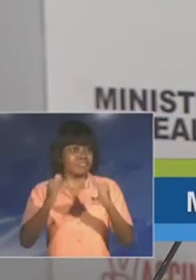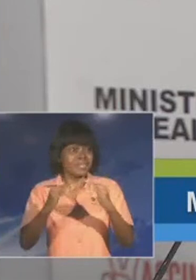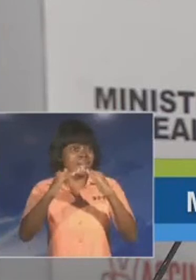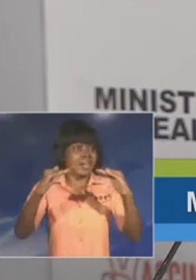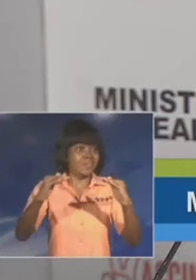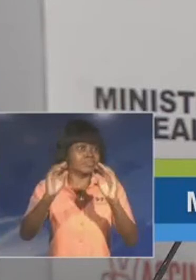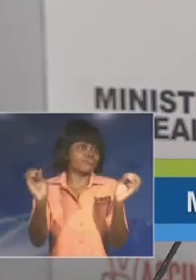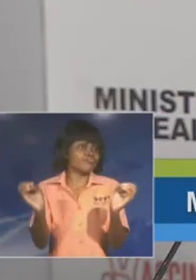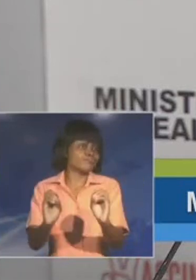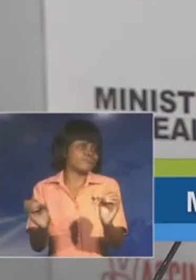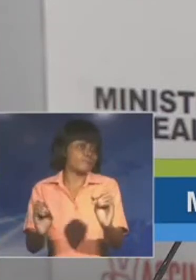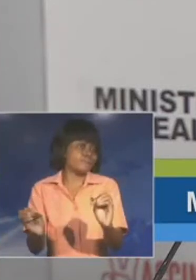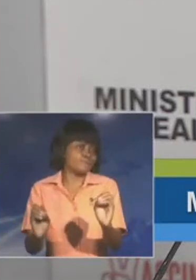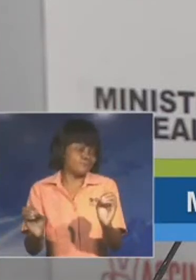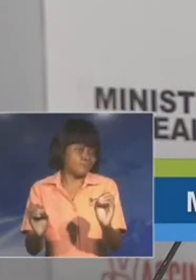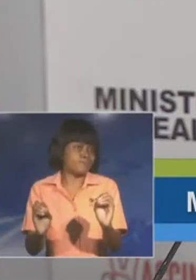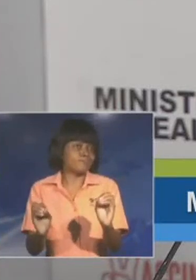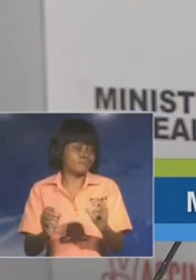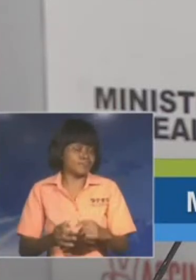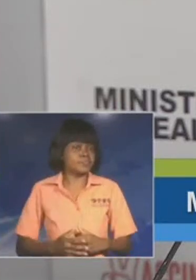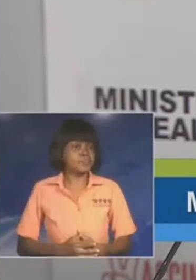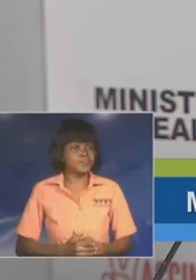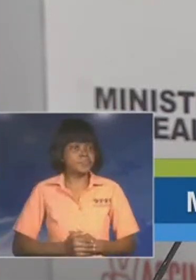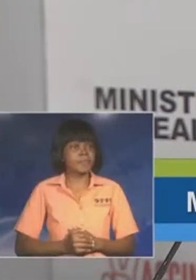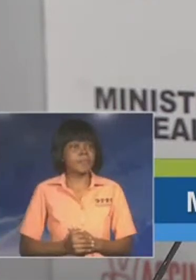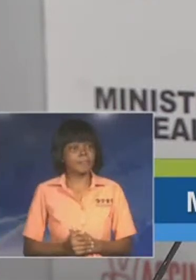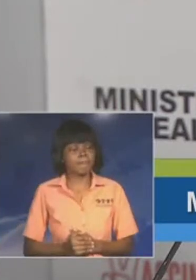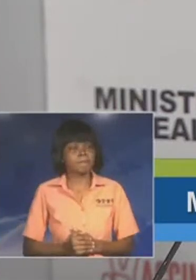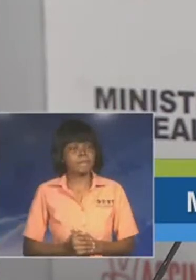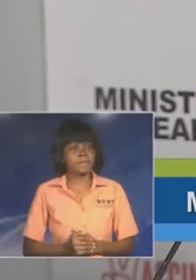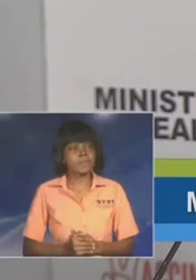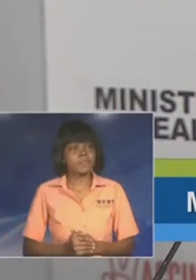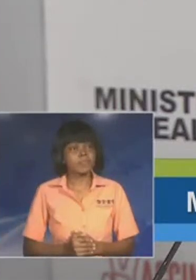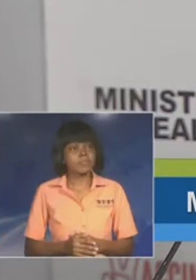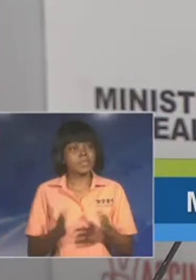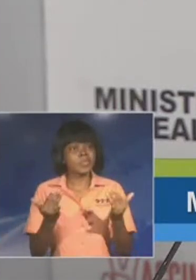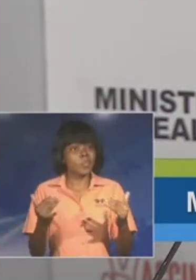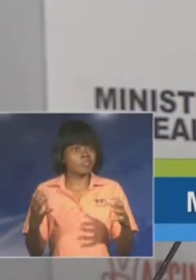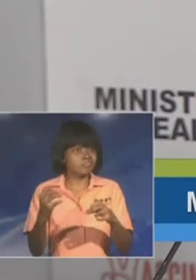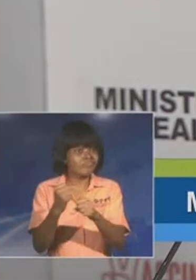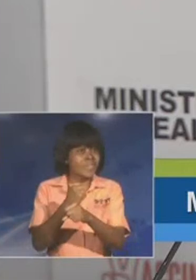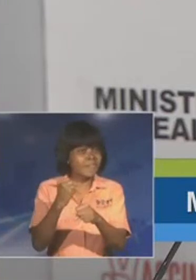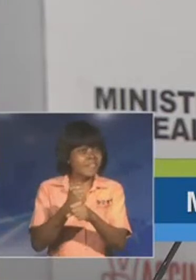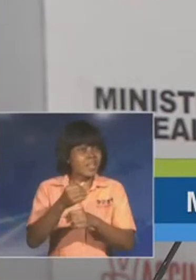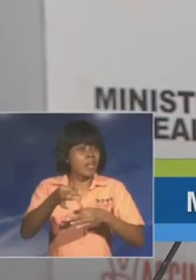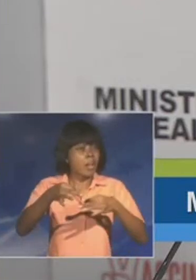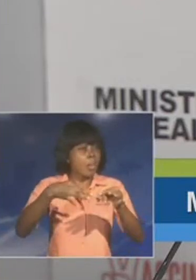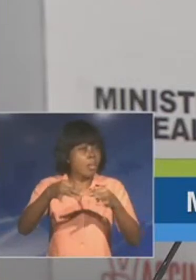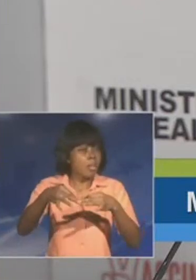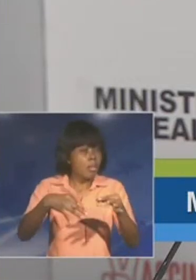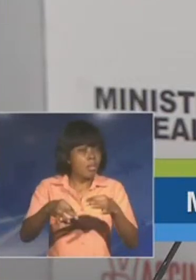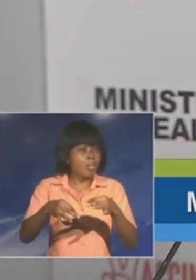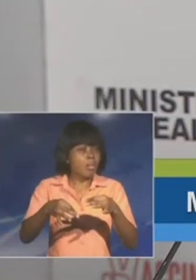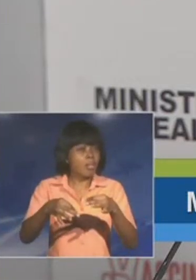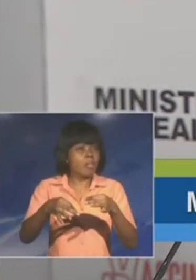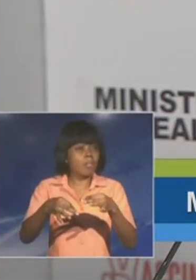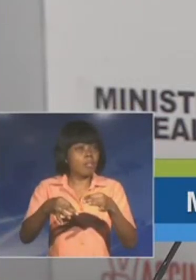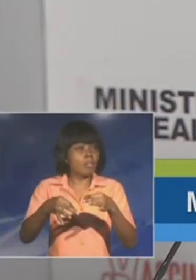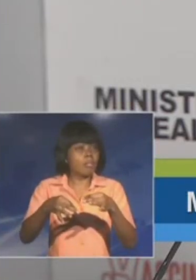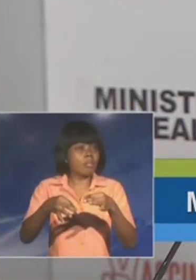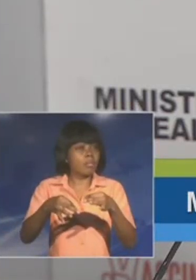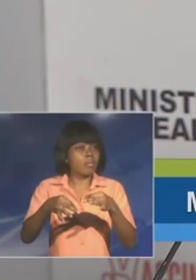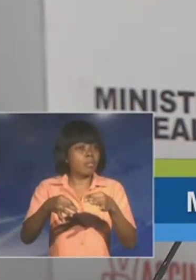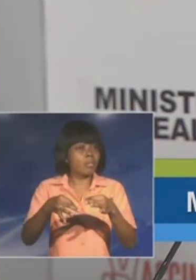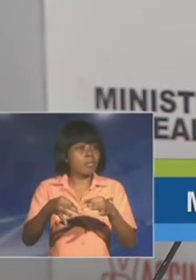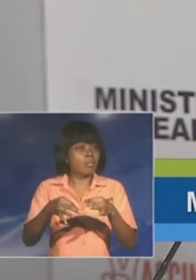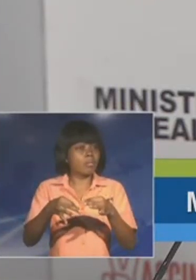facilities. And I'd just like to bring some context to these statistics. The hospital occupancy was